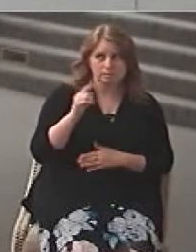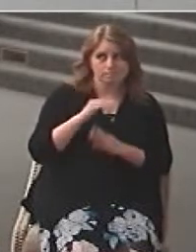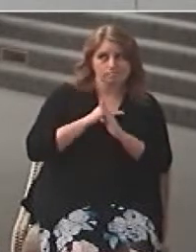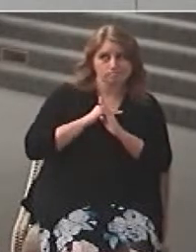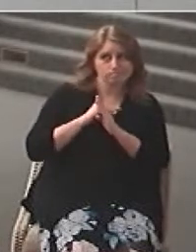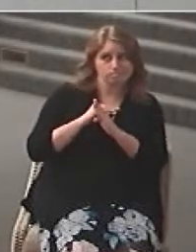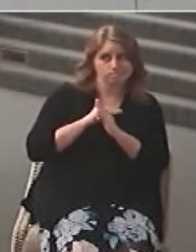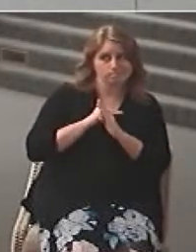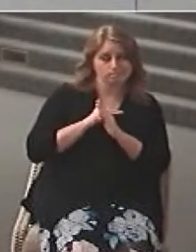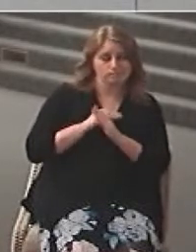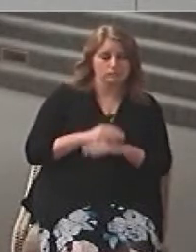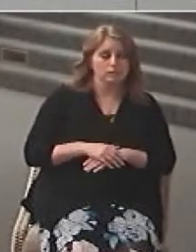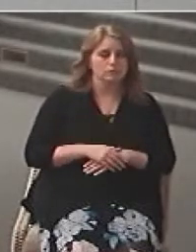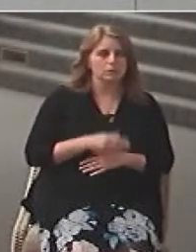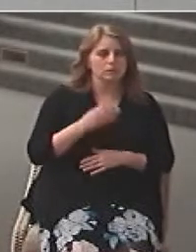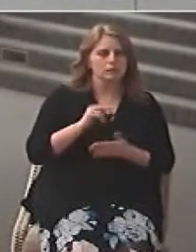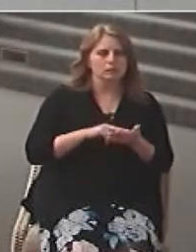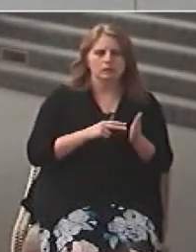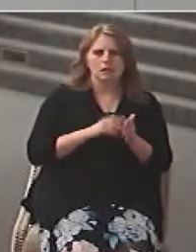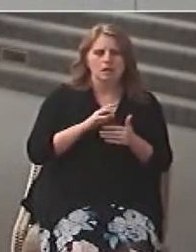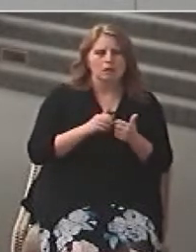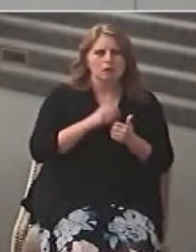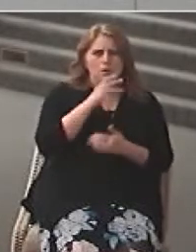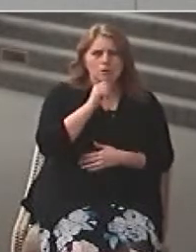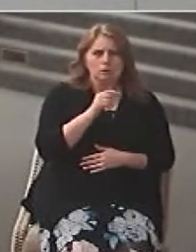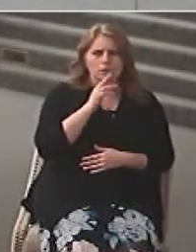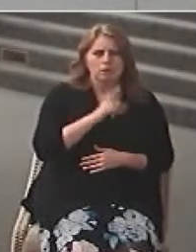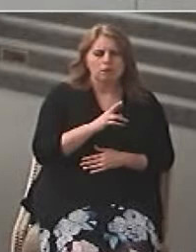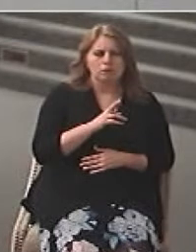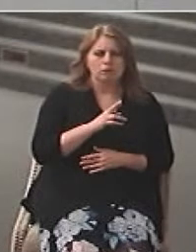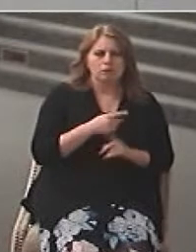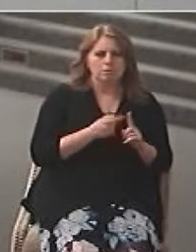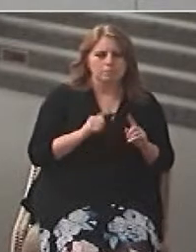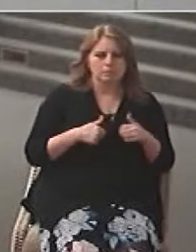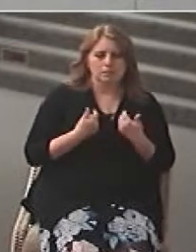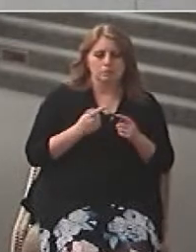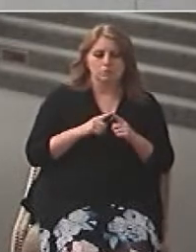It doesn't matter how old you are, from the youngest to the oldest.